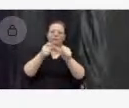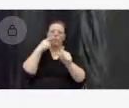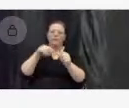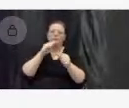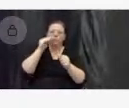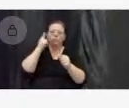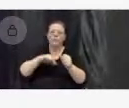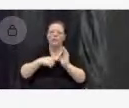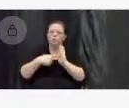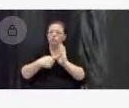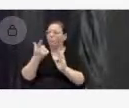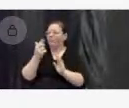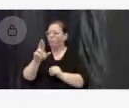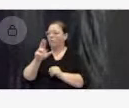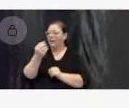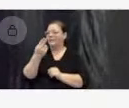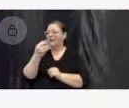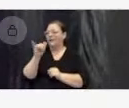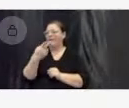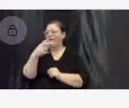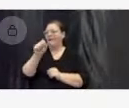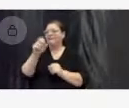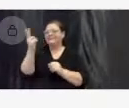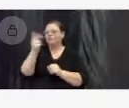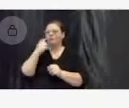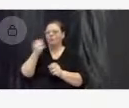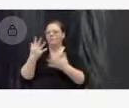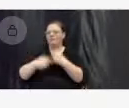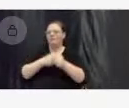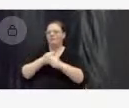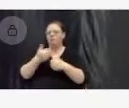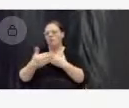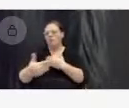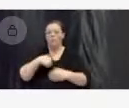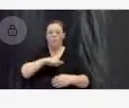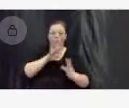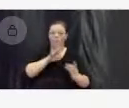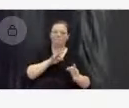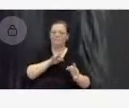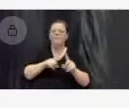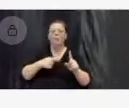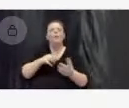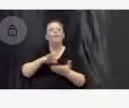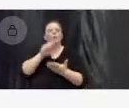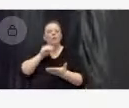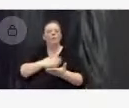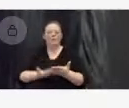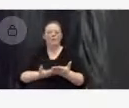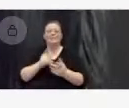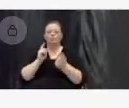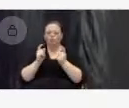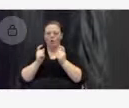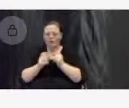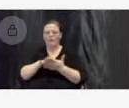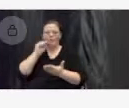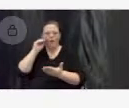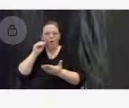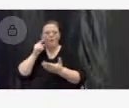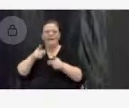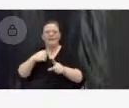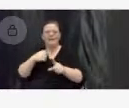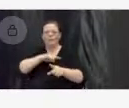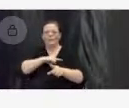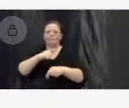Little Rock and the Heights history for many years to come. We are not perfect, but we are willing to learn and change as we as we